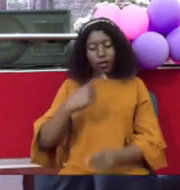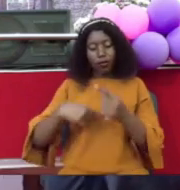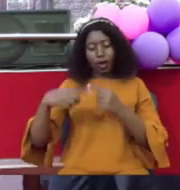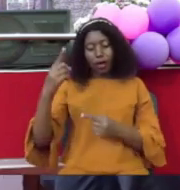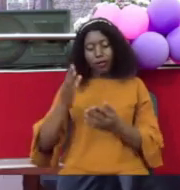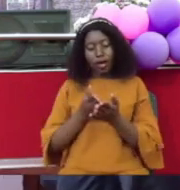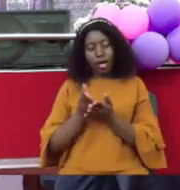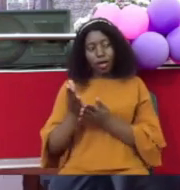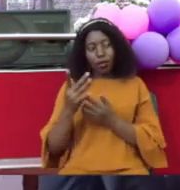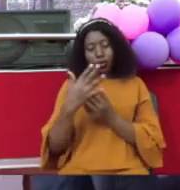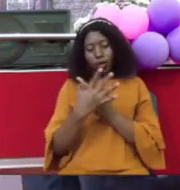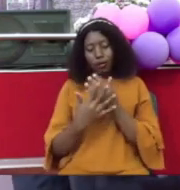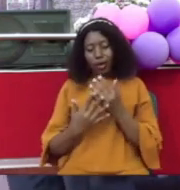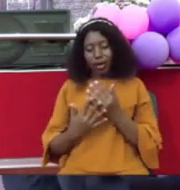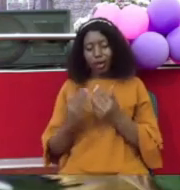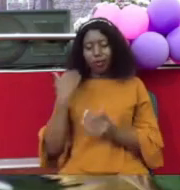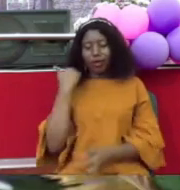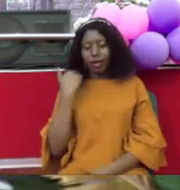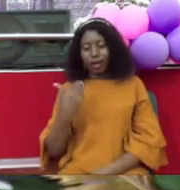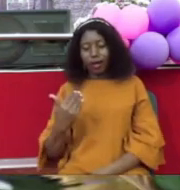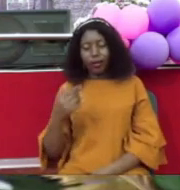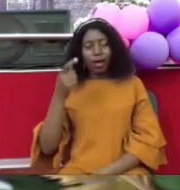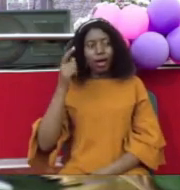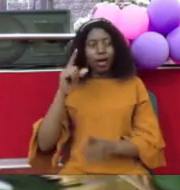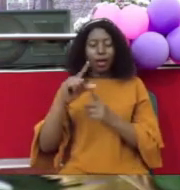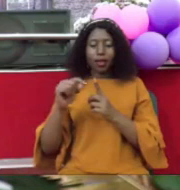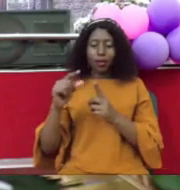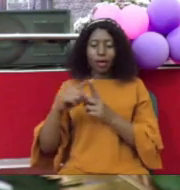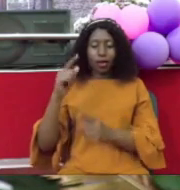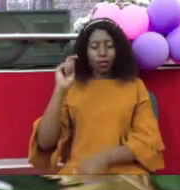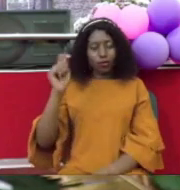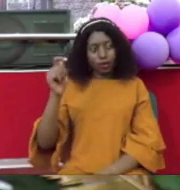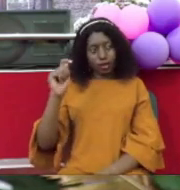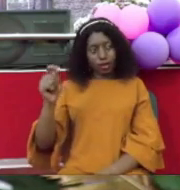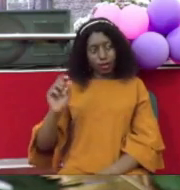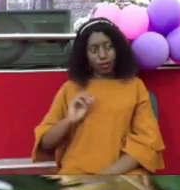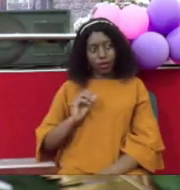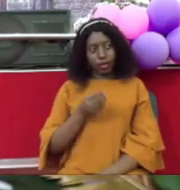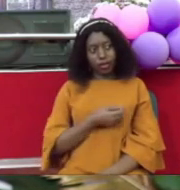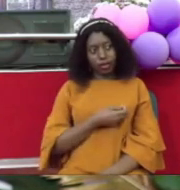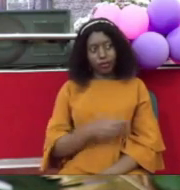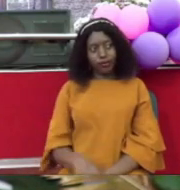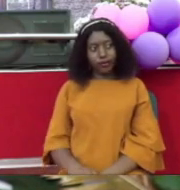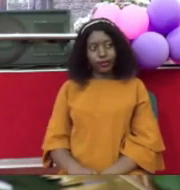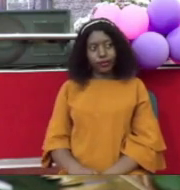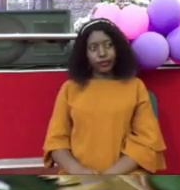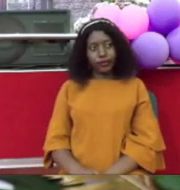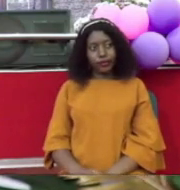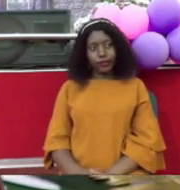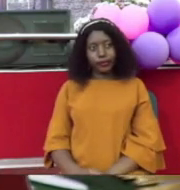blood of the lamb and the word of our testimony. Kwa sababu tunashinda kwa damu ya Yesu na shuhuda ya vinywa